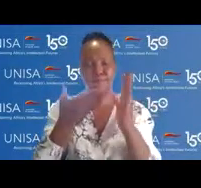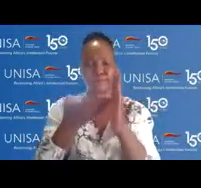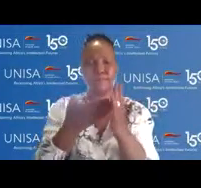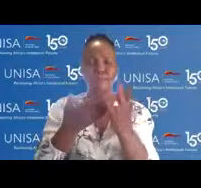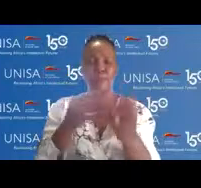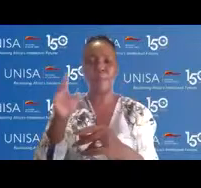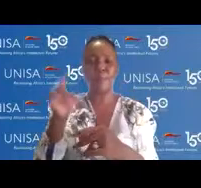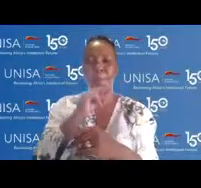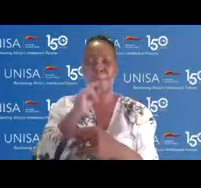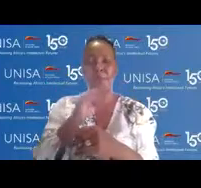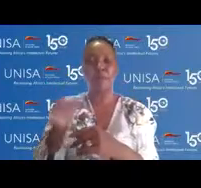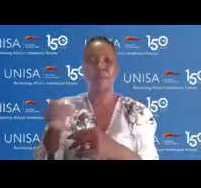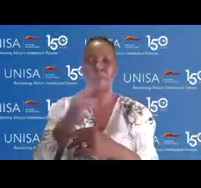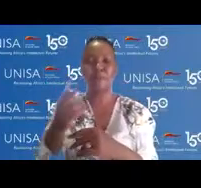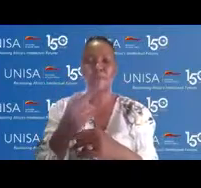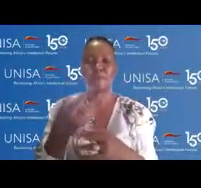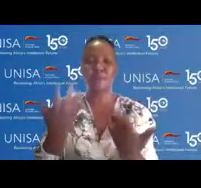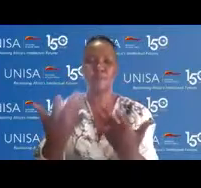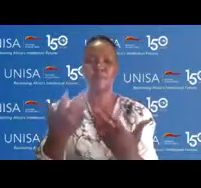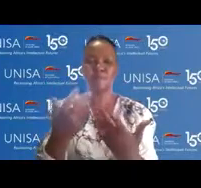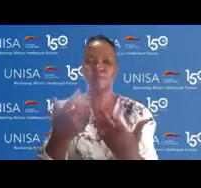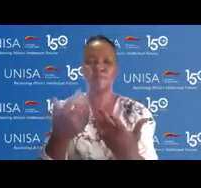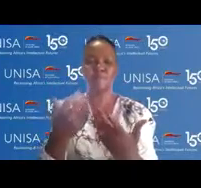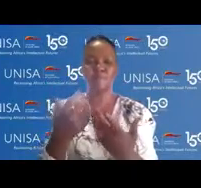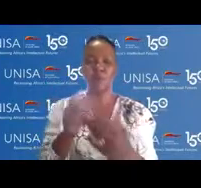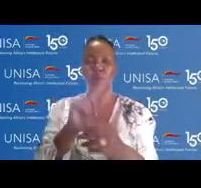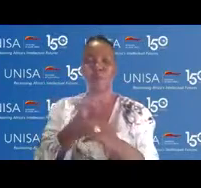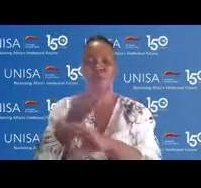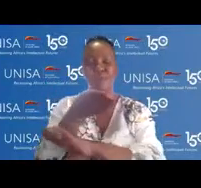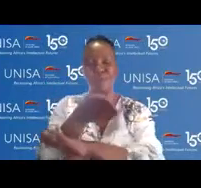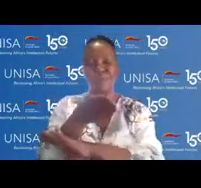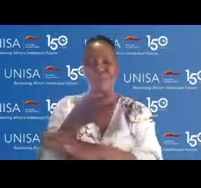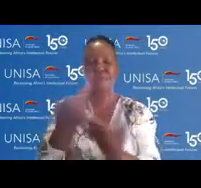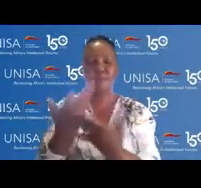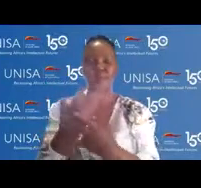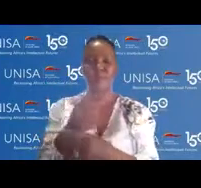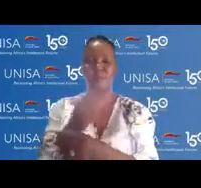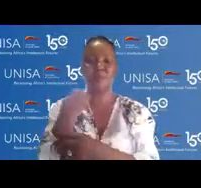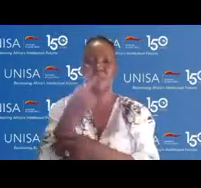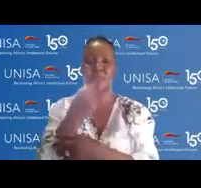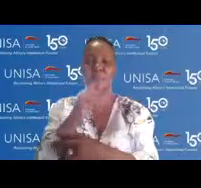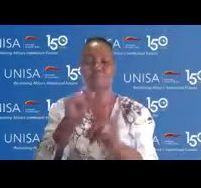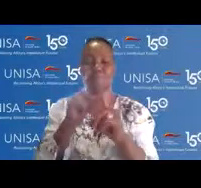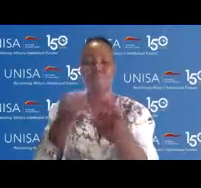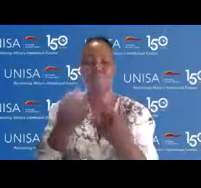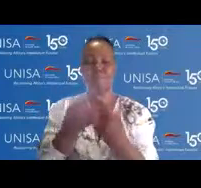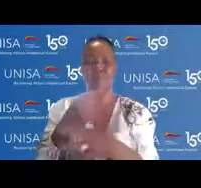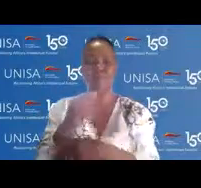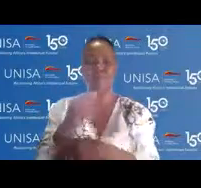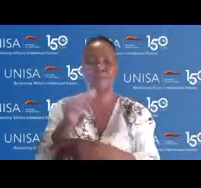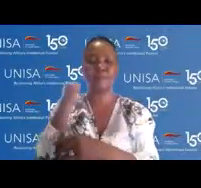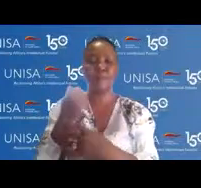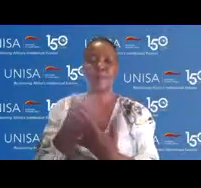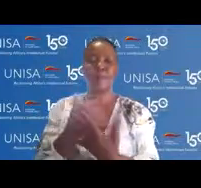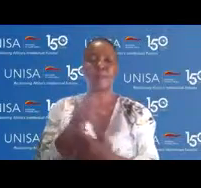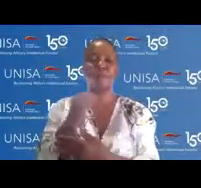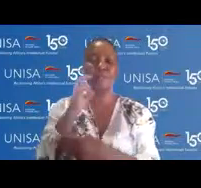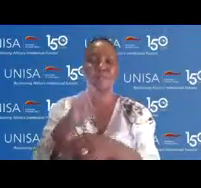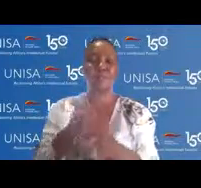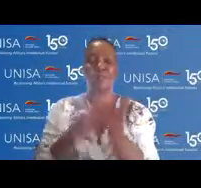nice jump in terms of what's available. So that was a very nice question we got from yesterday, and I thought we just need to show you that as